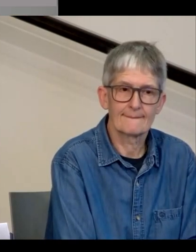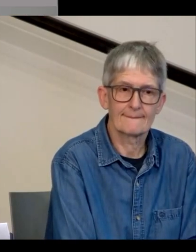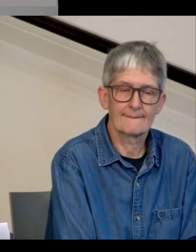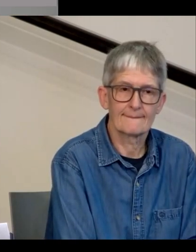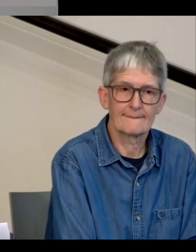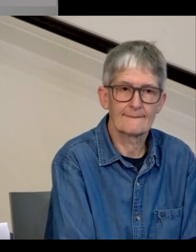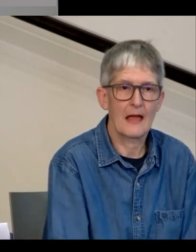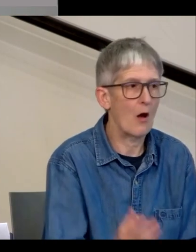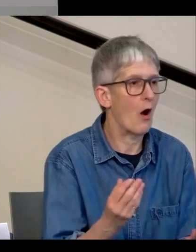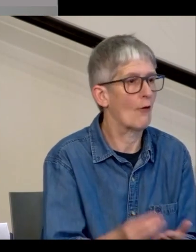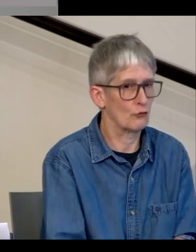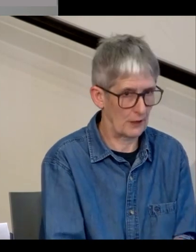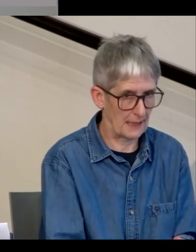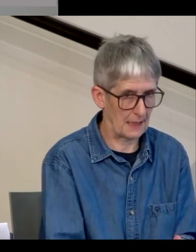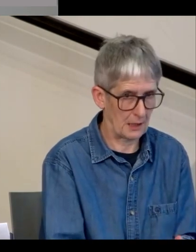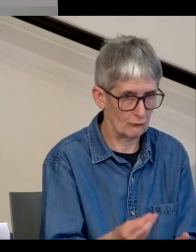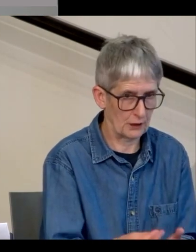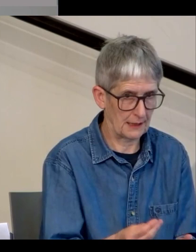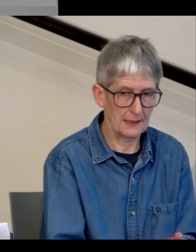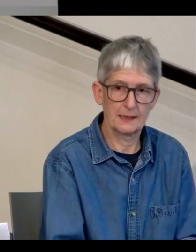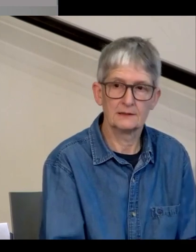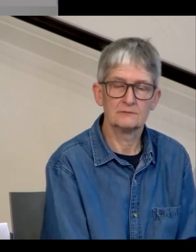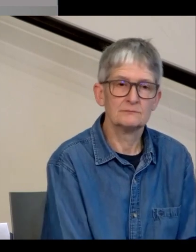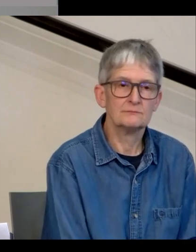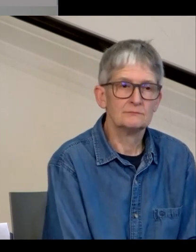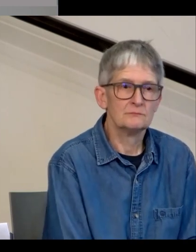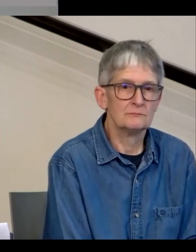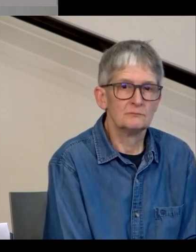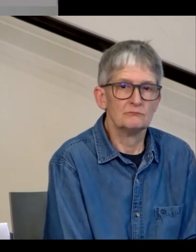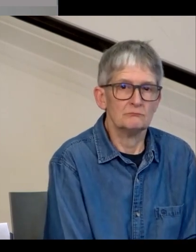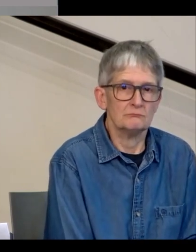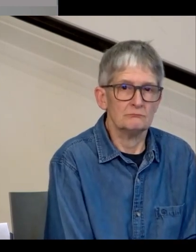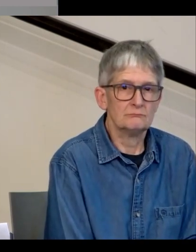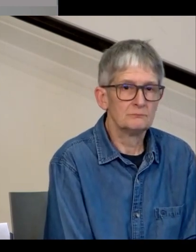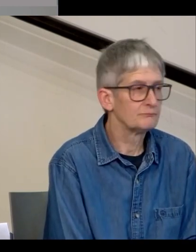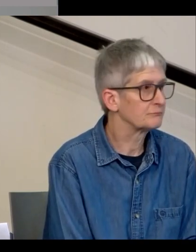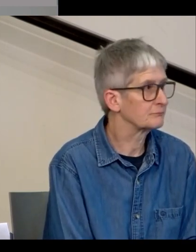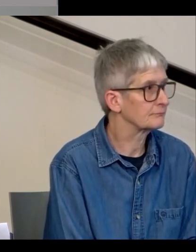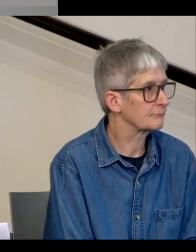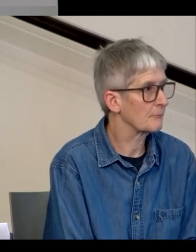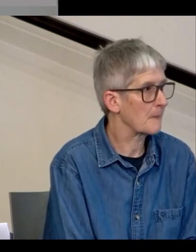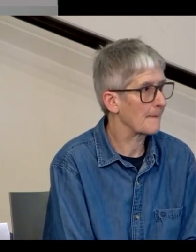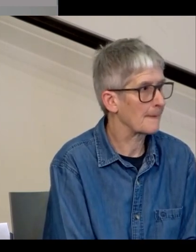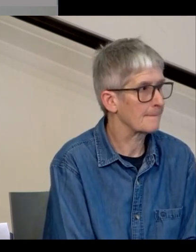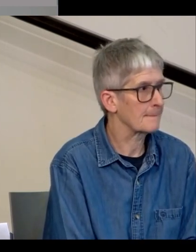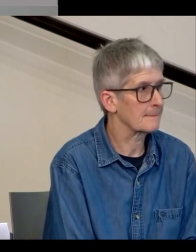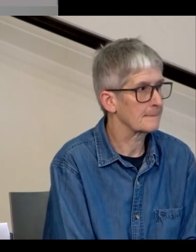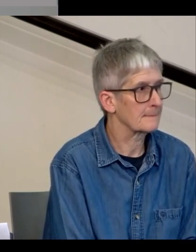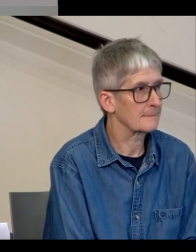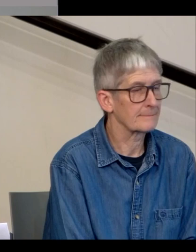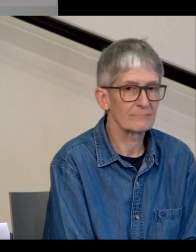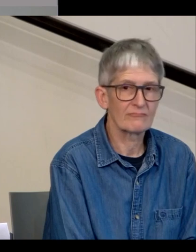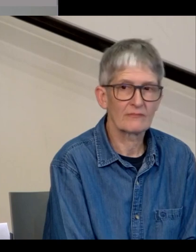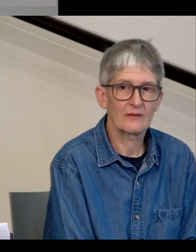going to take up our offering. So if you're helping with the offering today, could you pass out those bags? And the offering bags will go